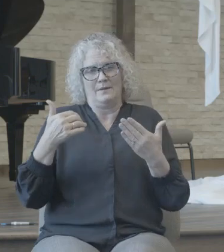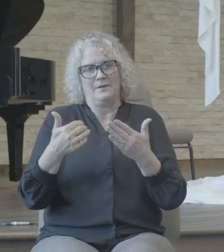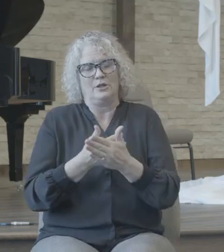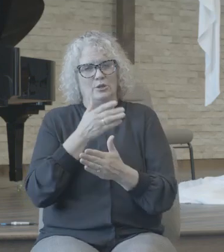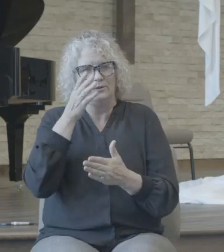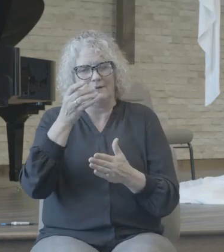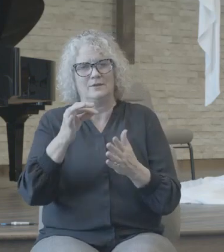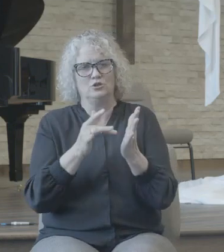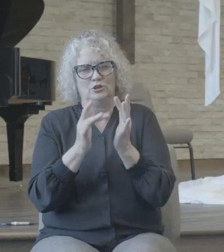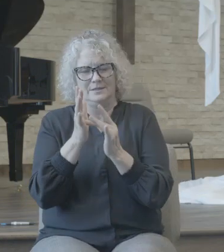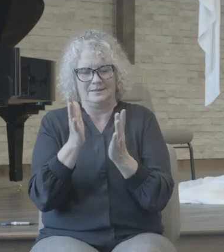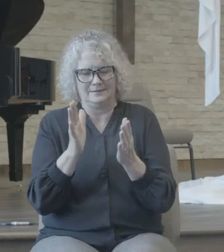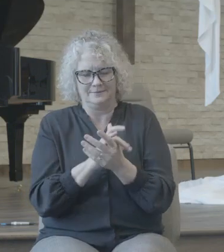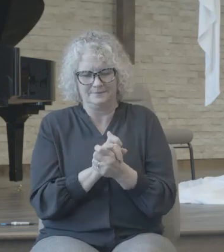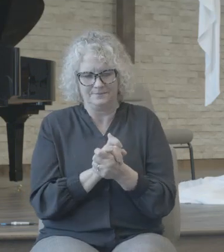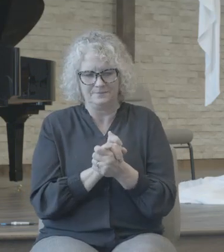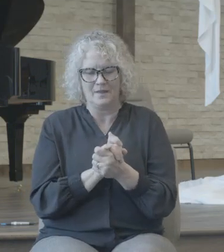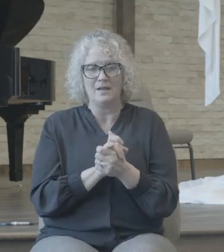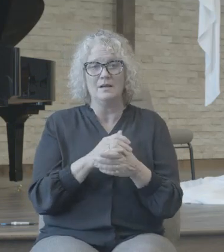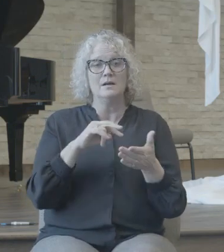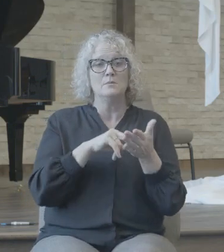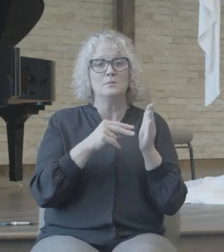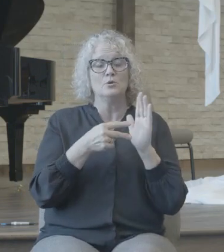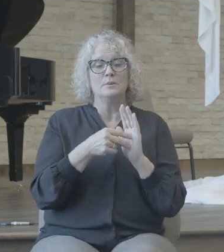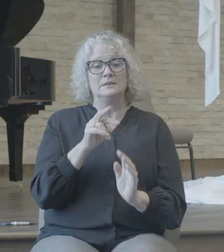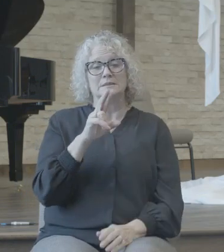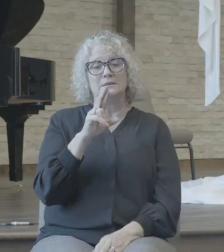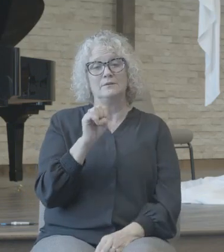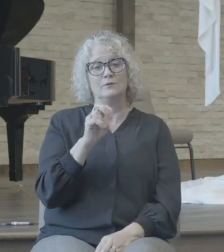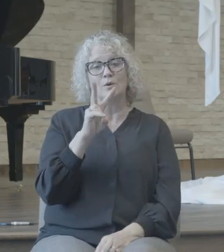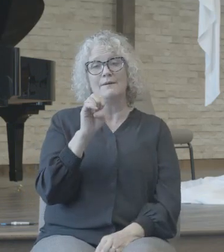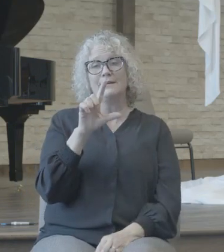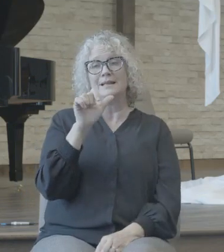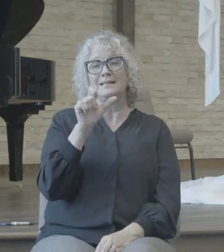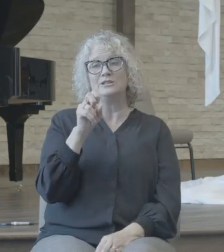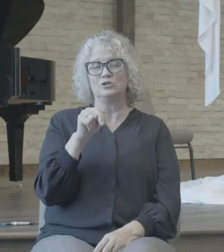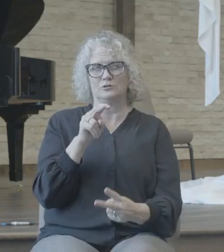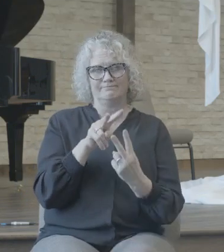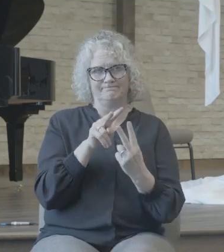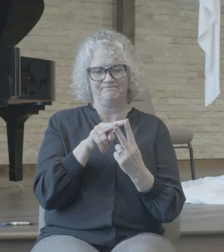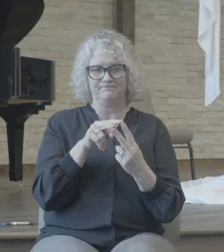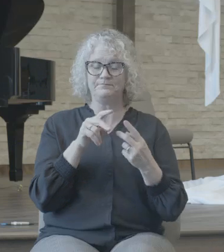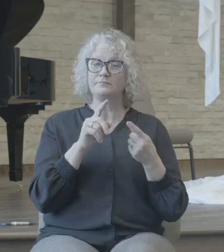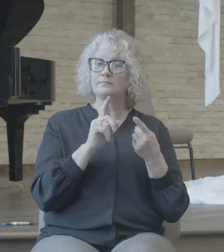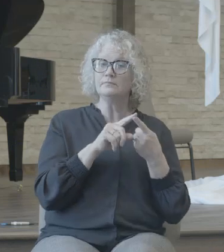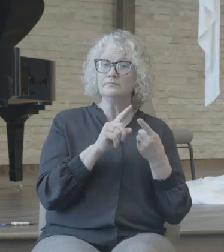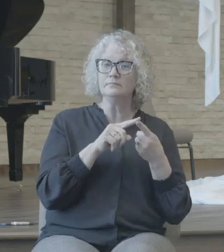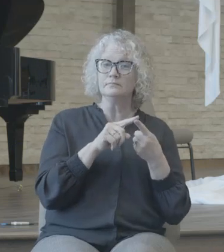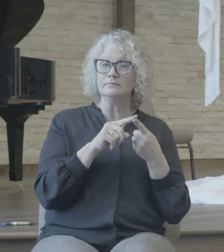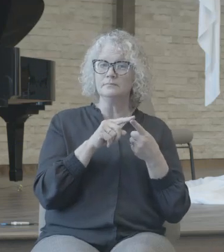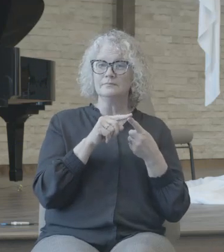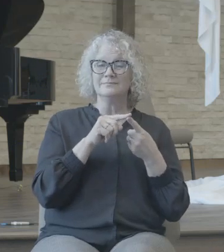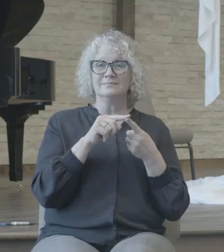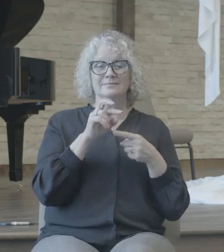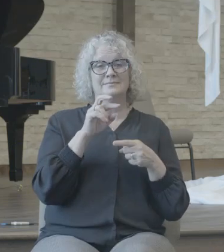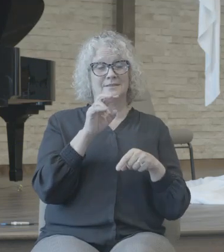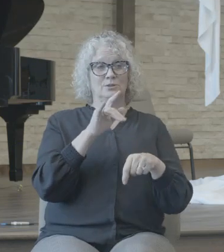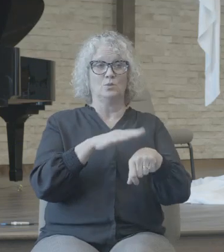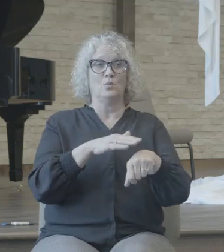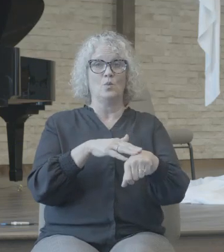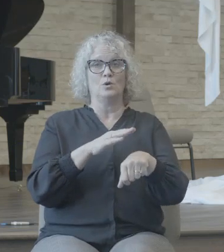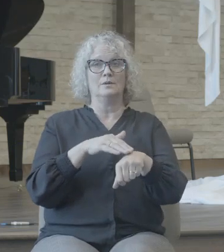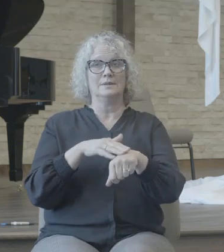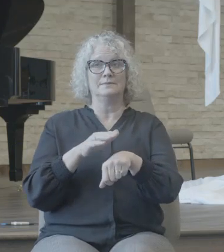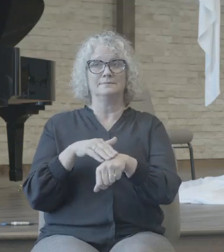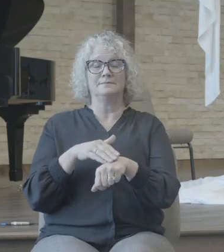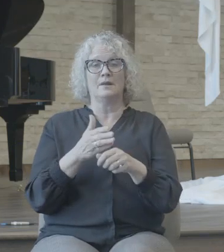The purpose of the Revelation is twofold. One, it serves as a warning.